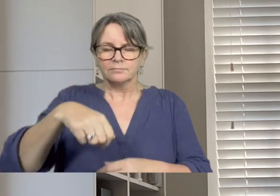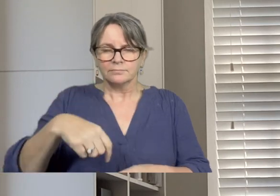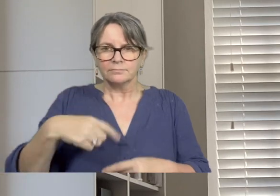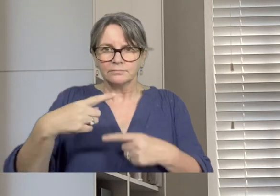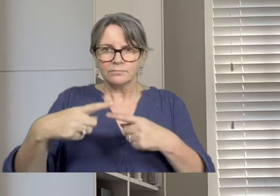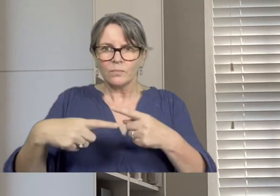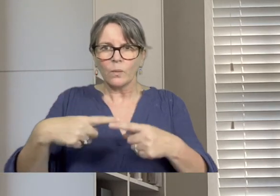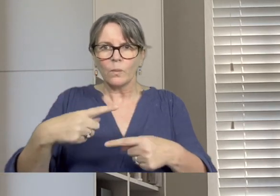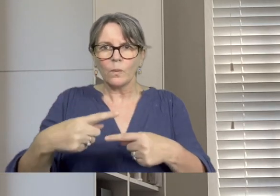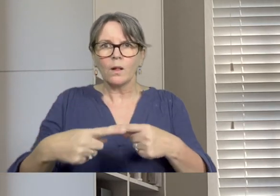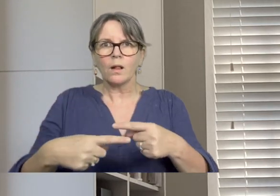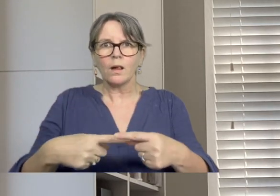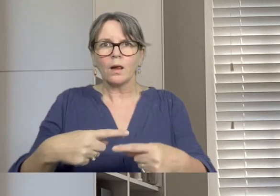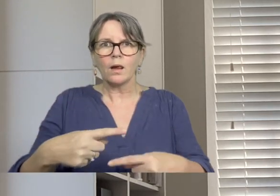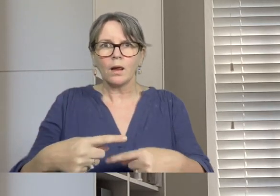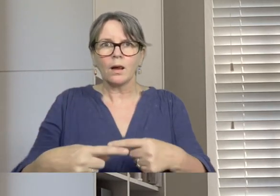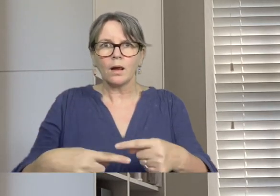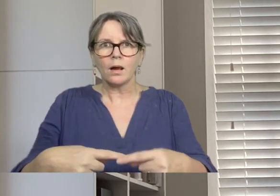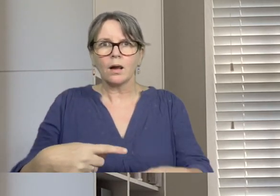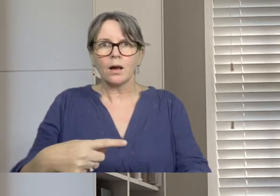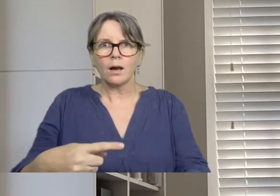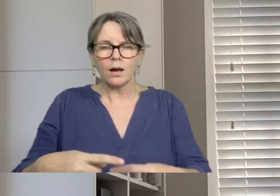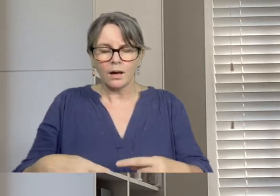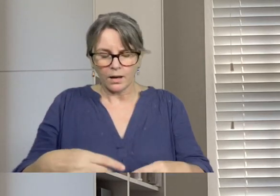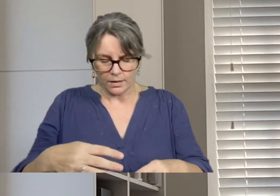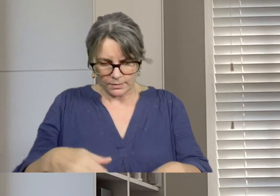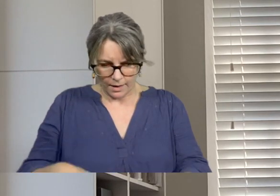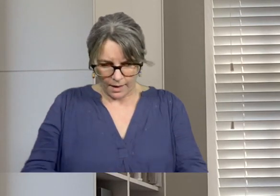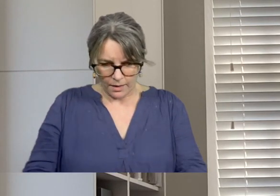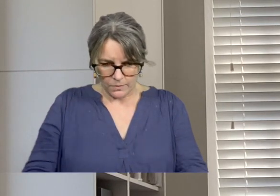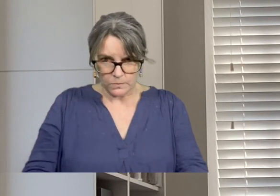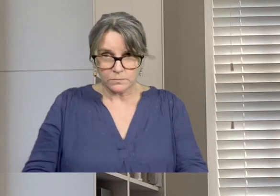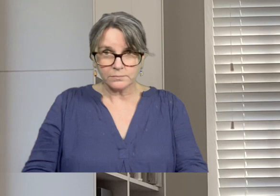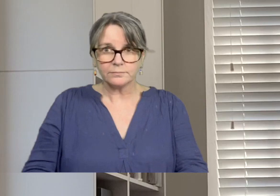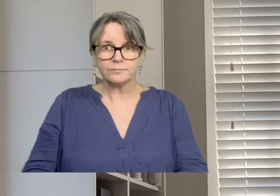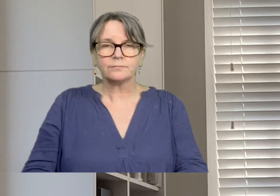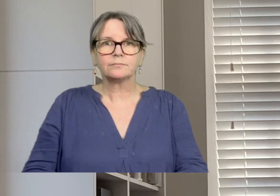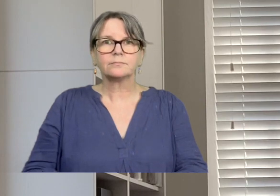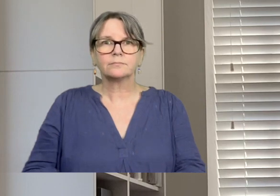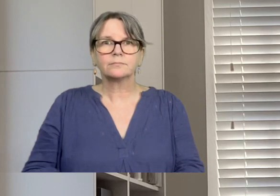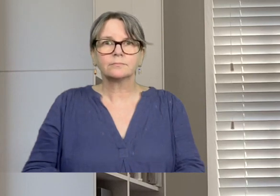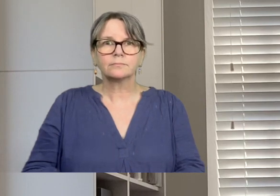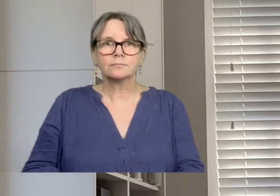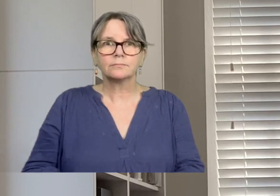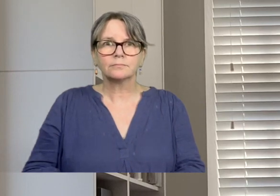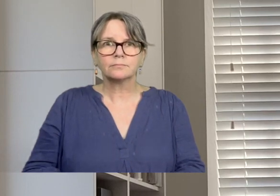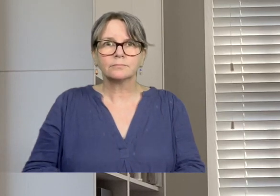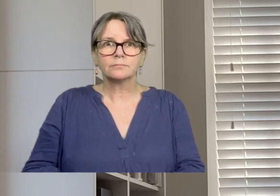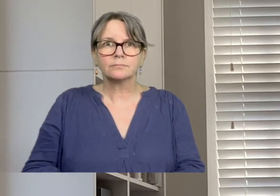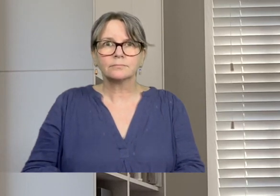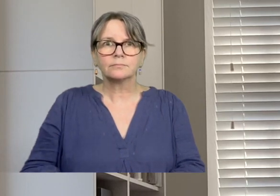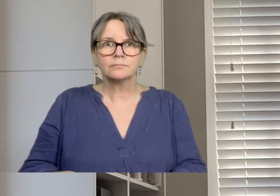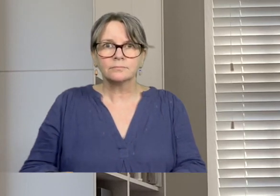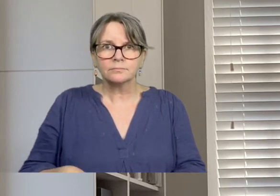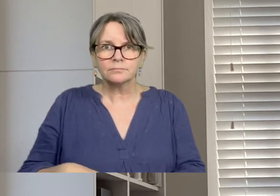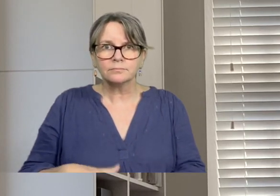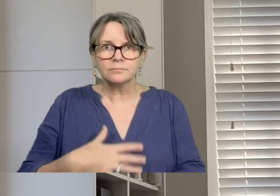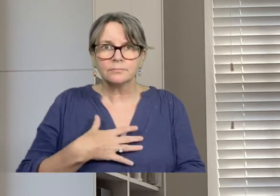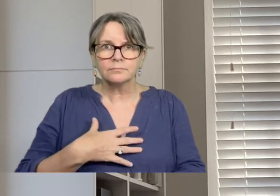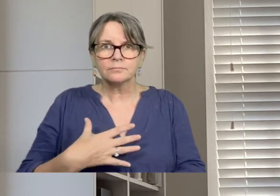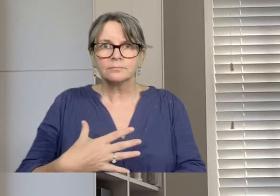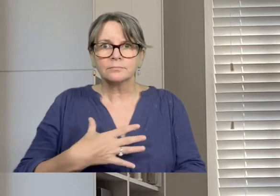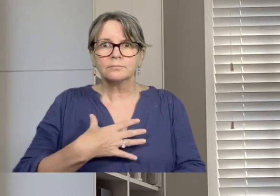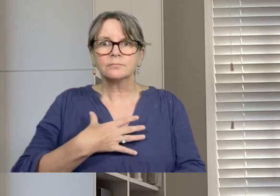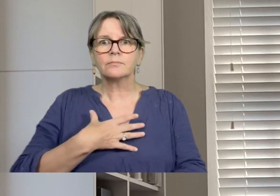Rolling through, allowing that spine to fold and roll all of that space. Taking a breath in. As we breathe